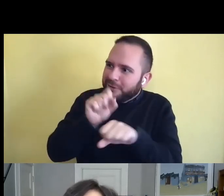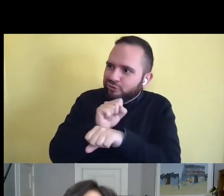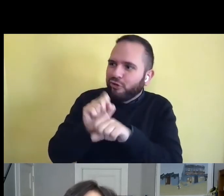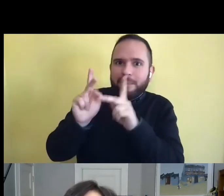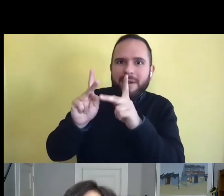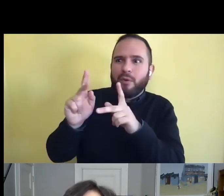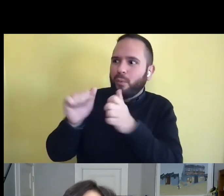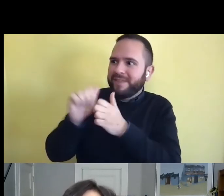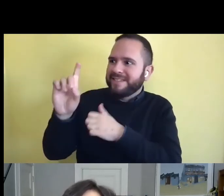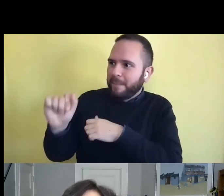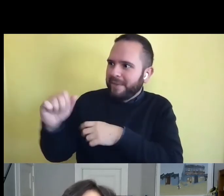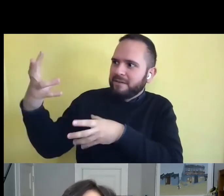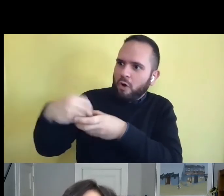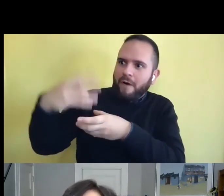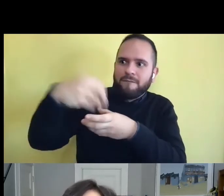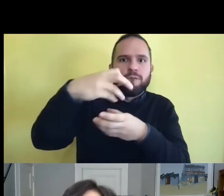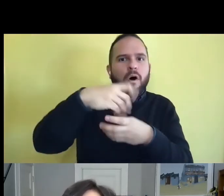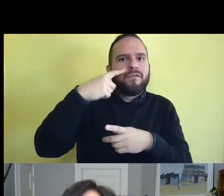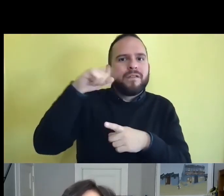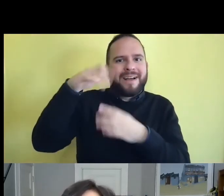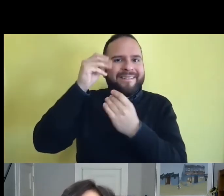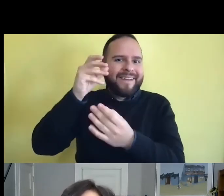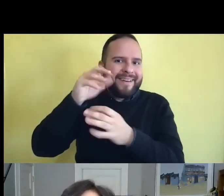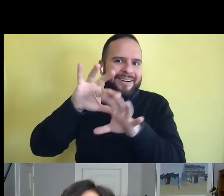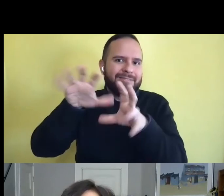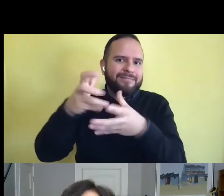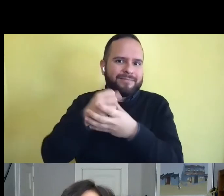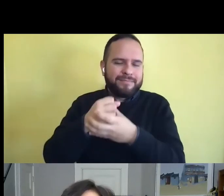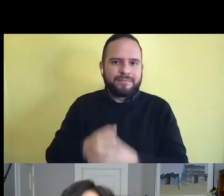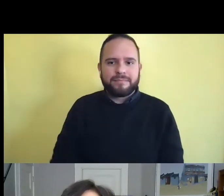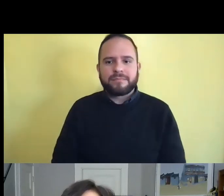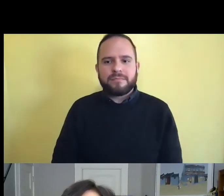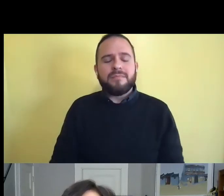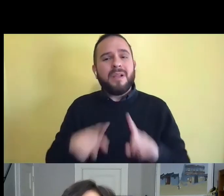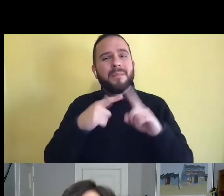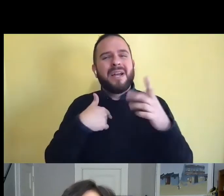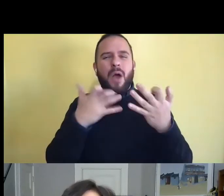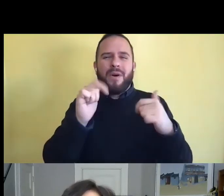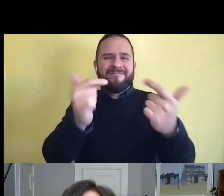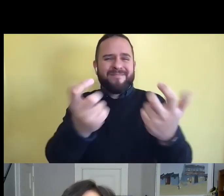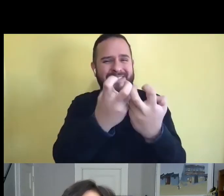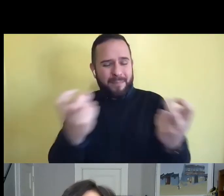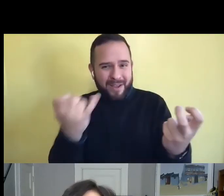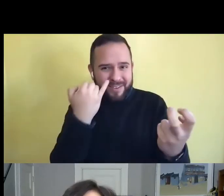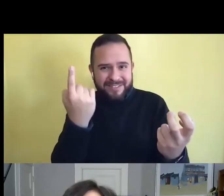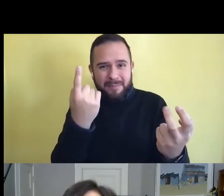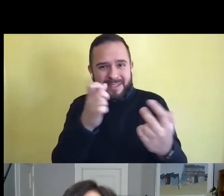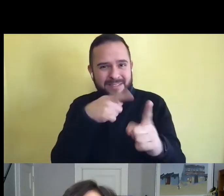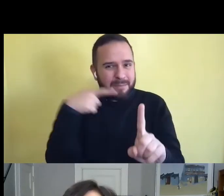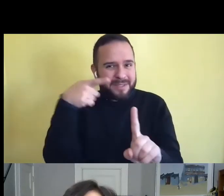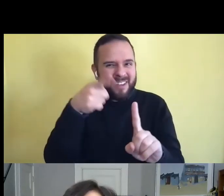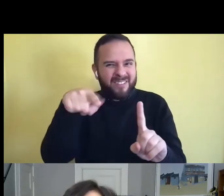wanted to turn it over to the panel to see if you had any specific things that you wanted to address with that